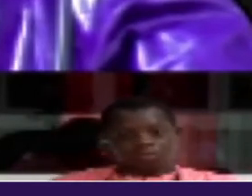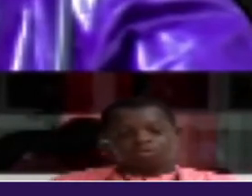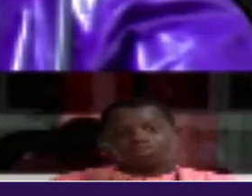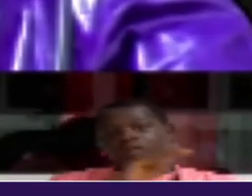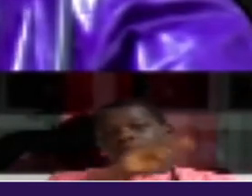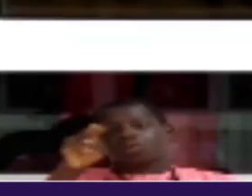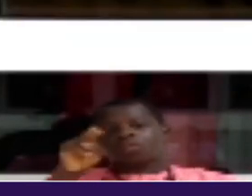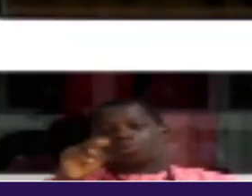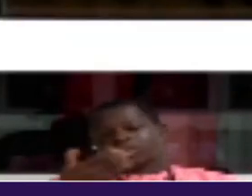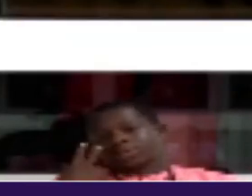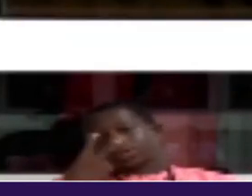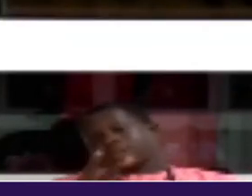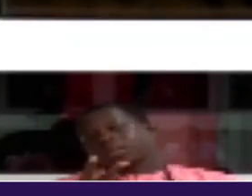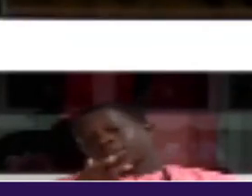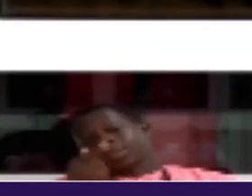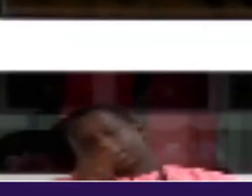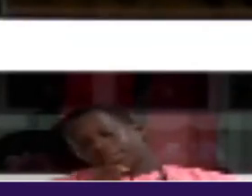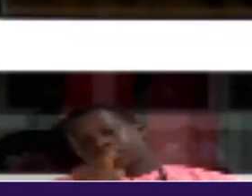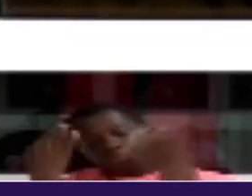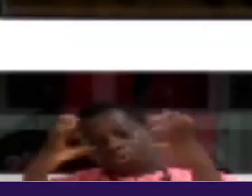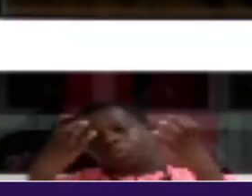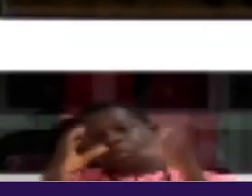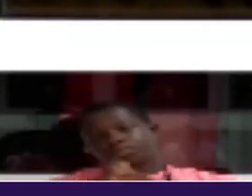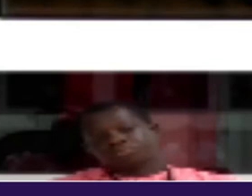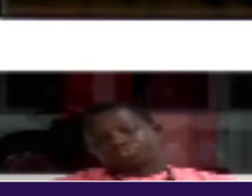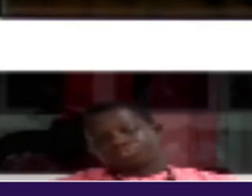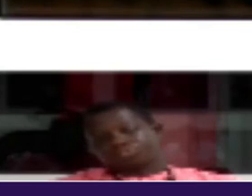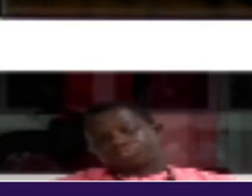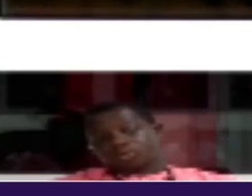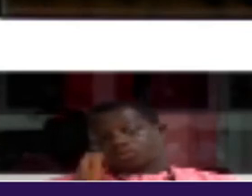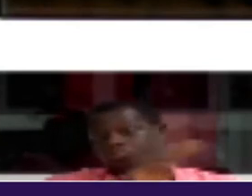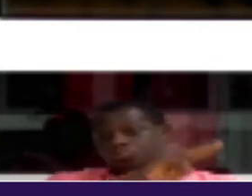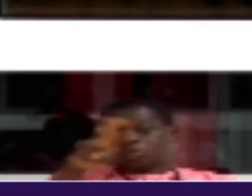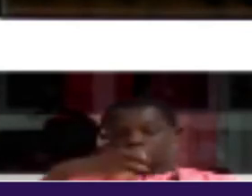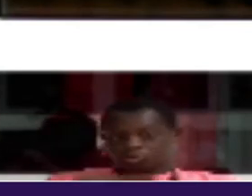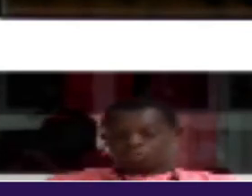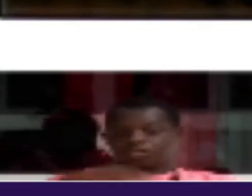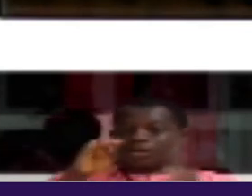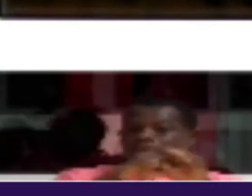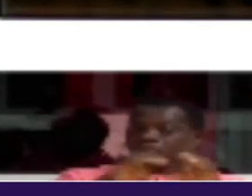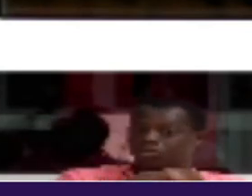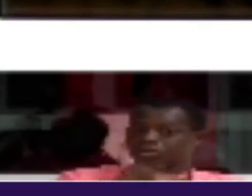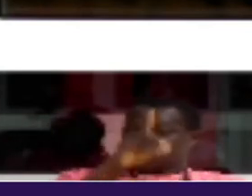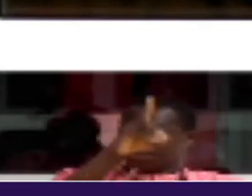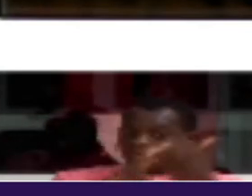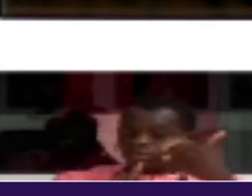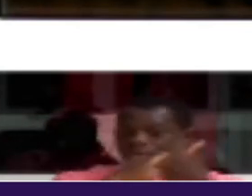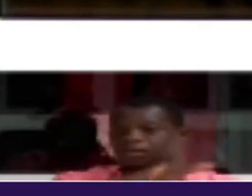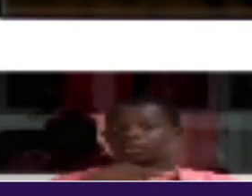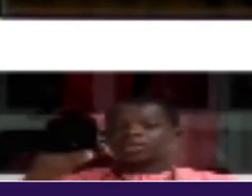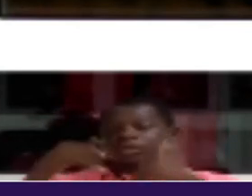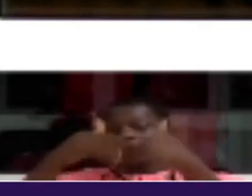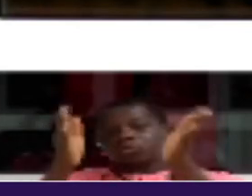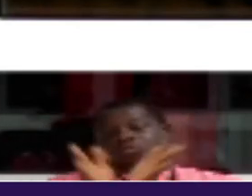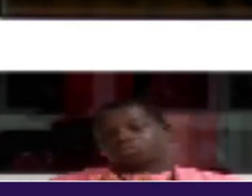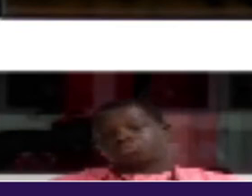is the problem. You don't want to be part of that killer squad. So you want to try